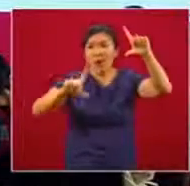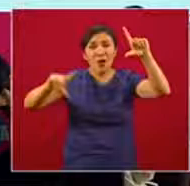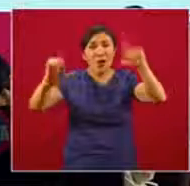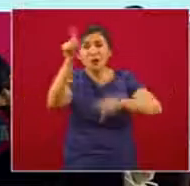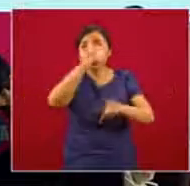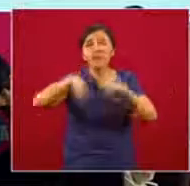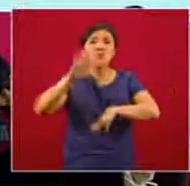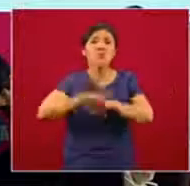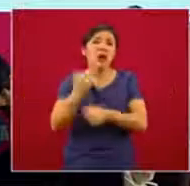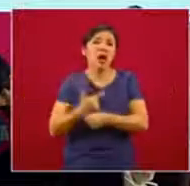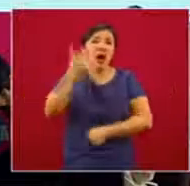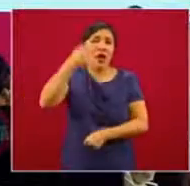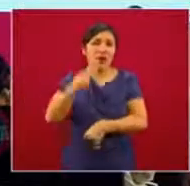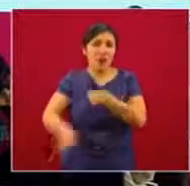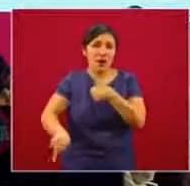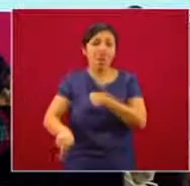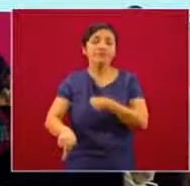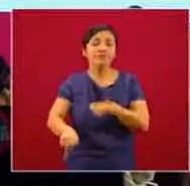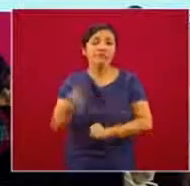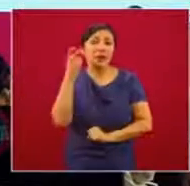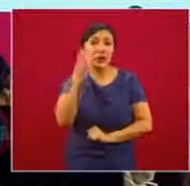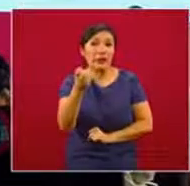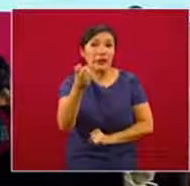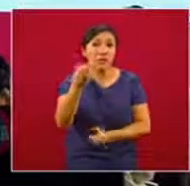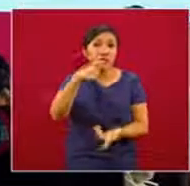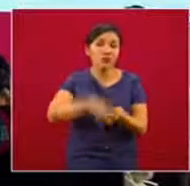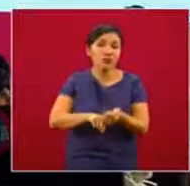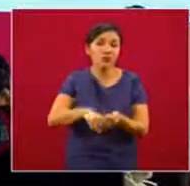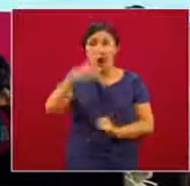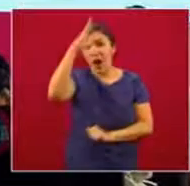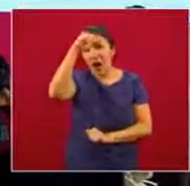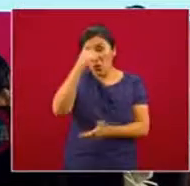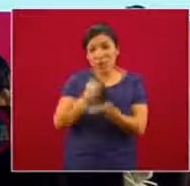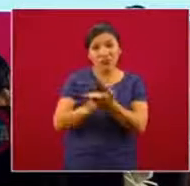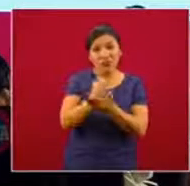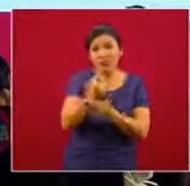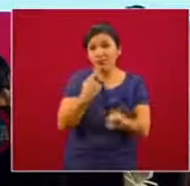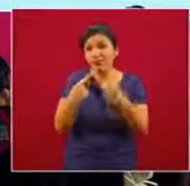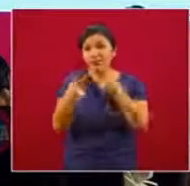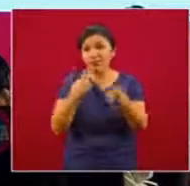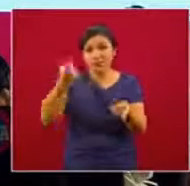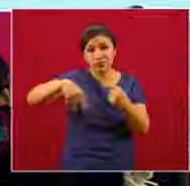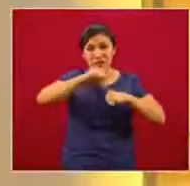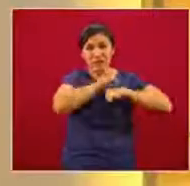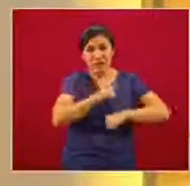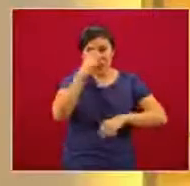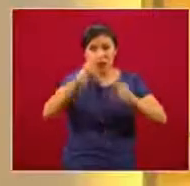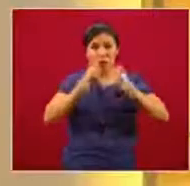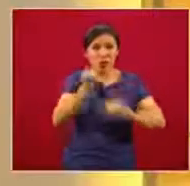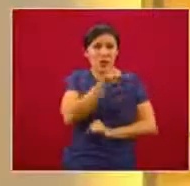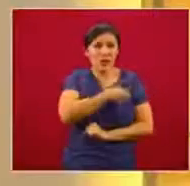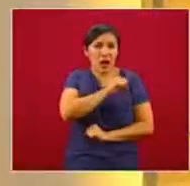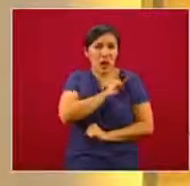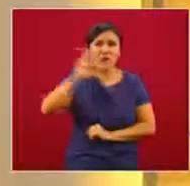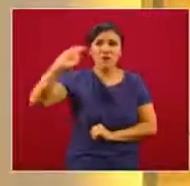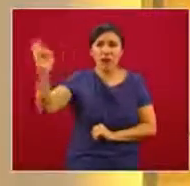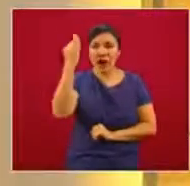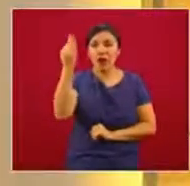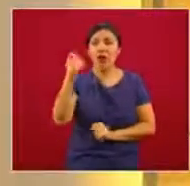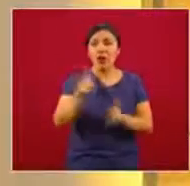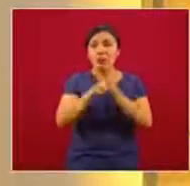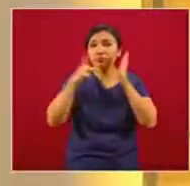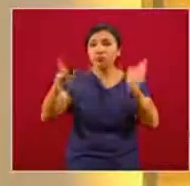high risk, the rest are in the highest risk. That would imply, according to provisions coming from